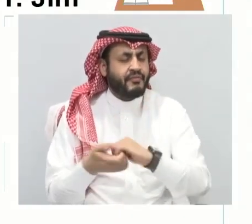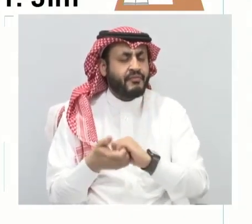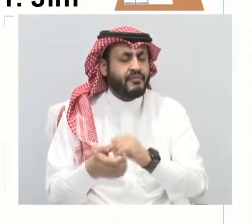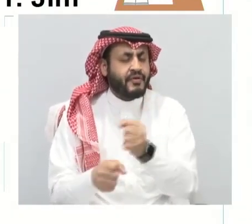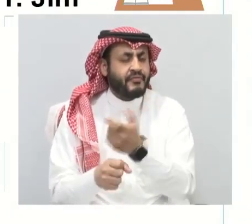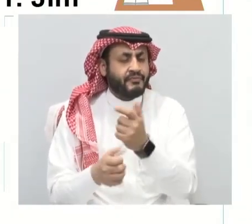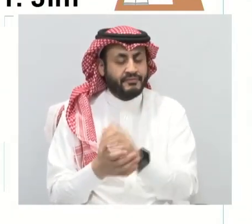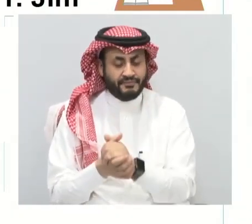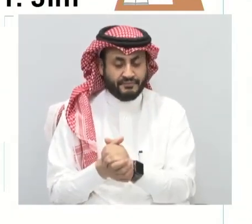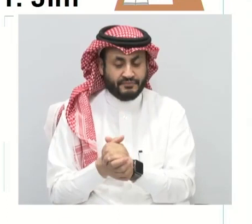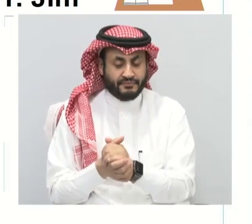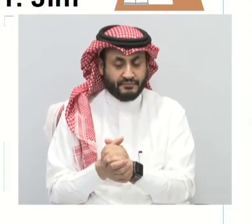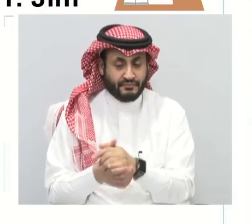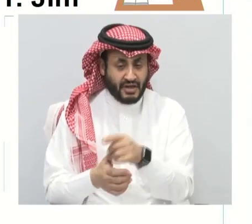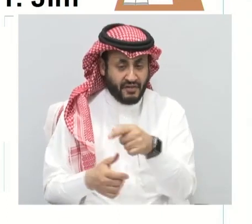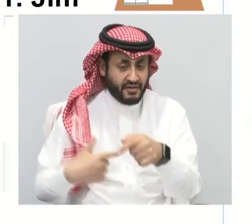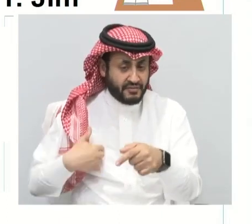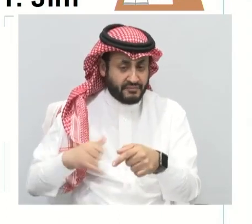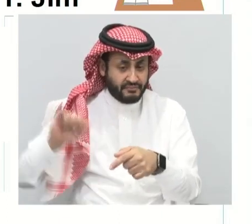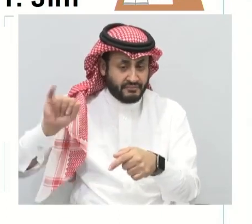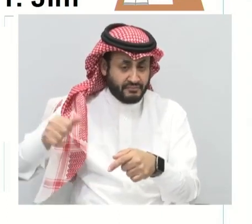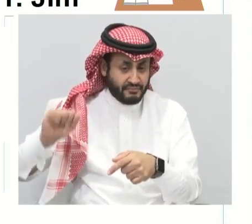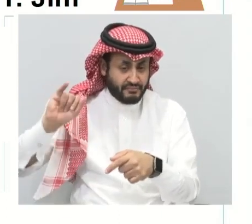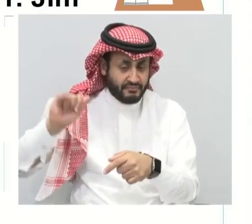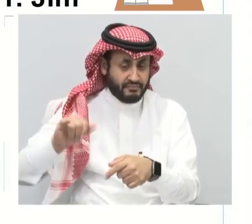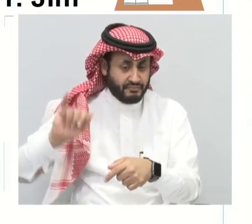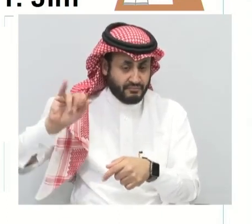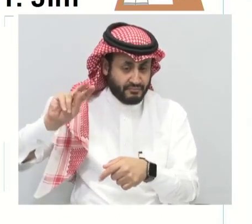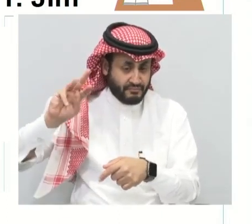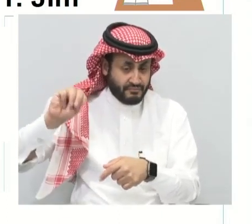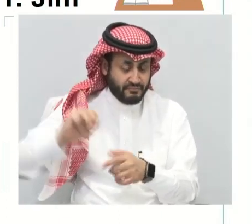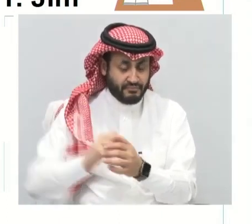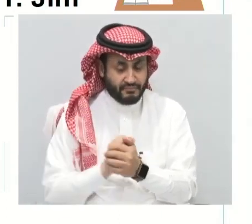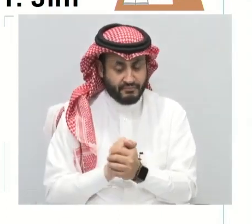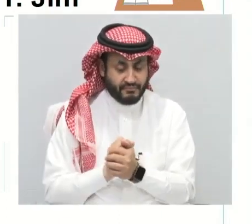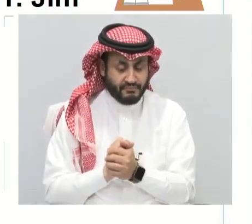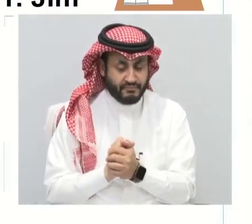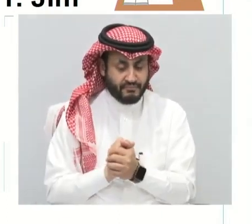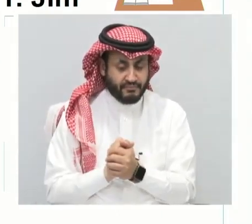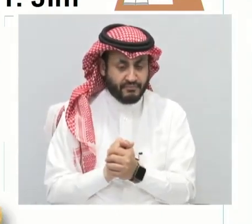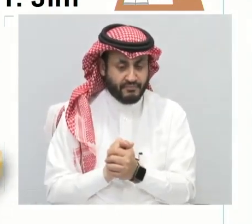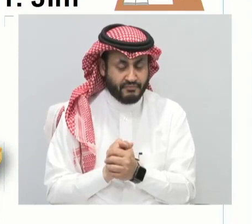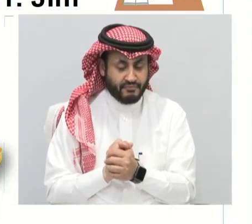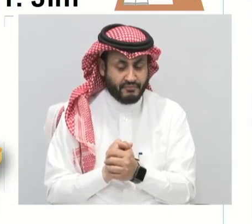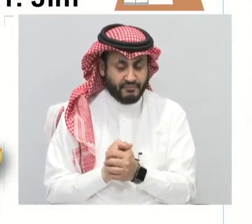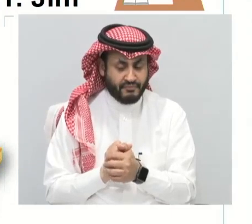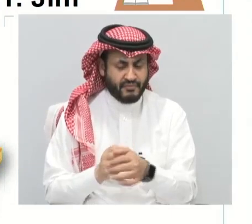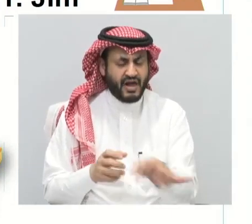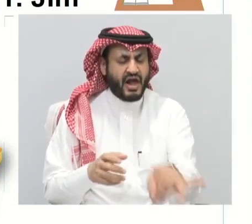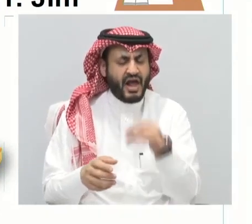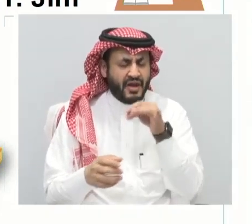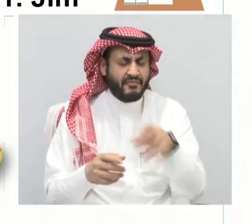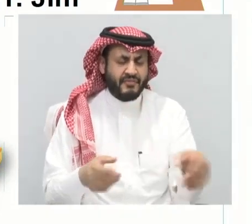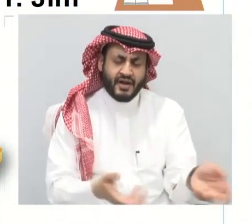do? He said that he has some refreshments, and he wants his friend Jason to bring some